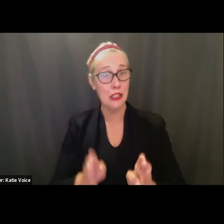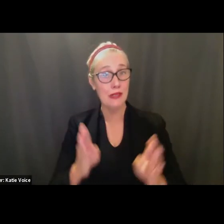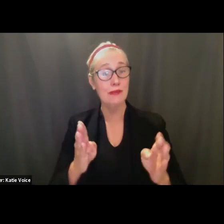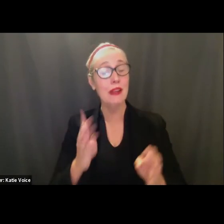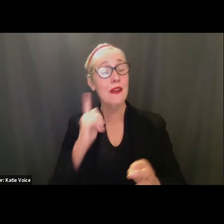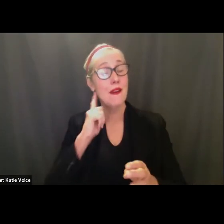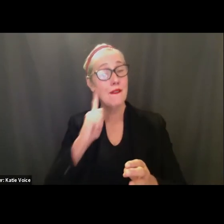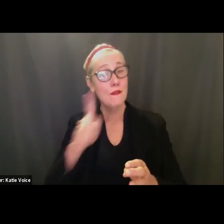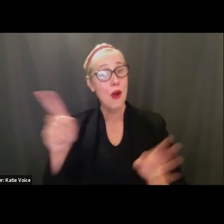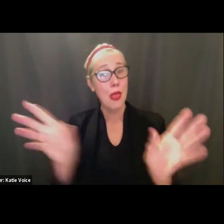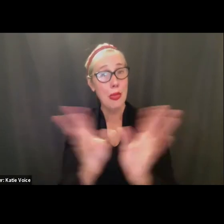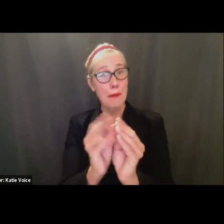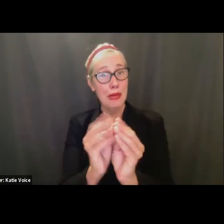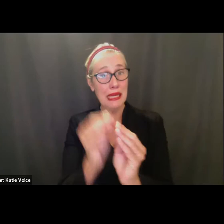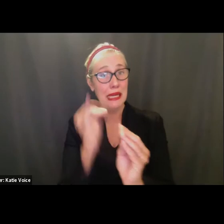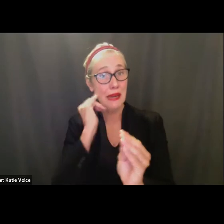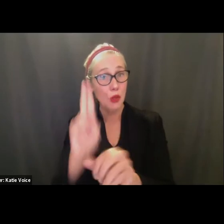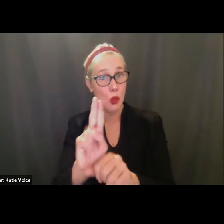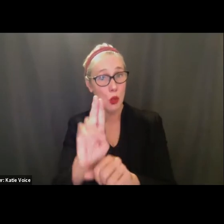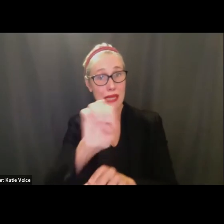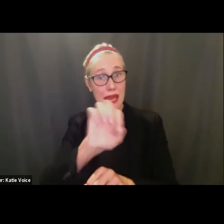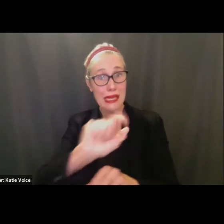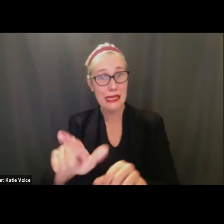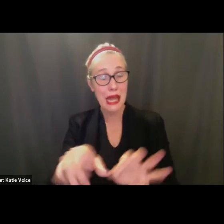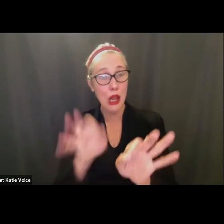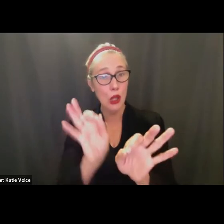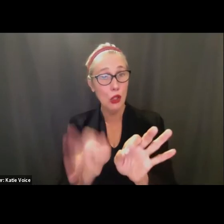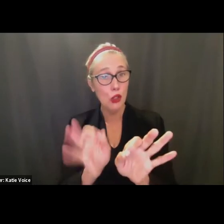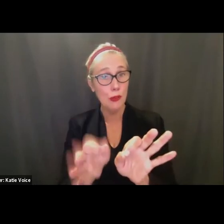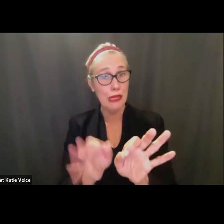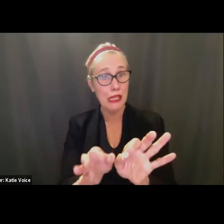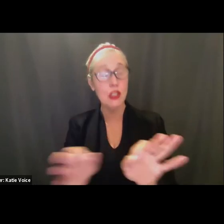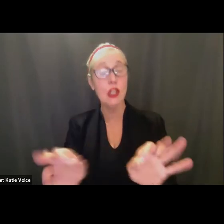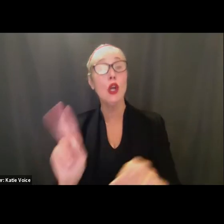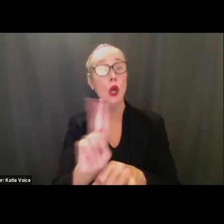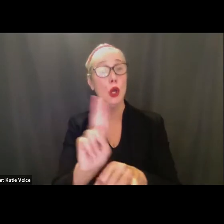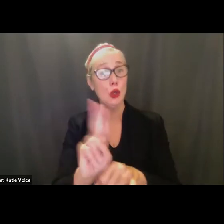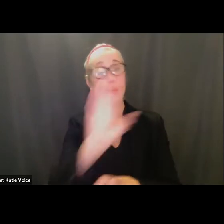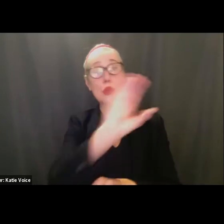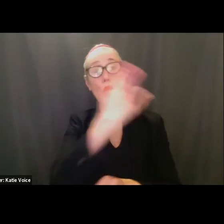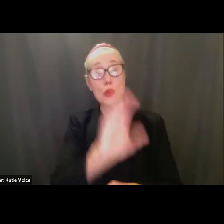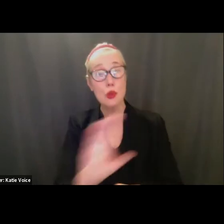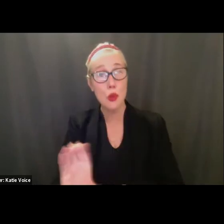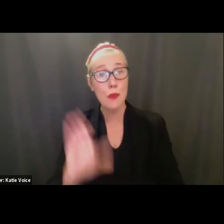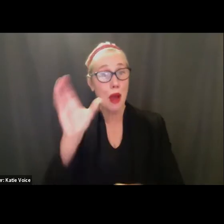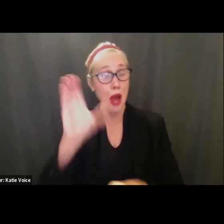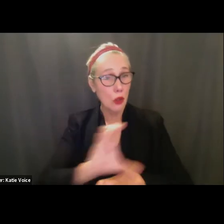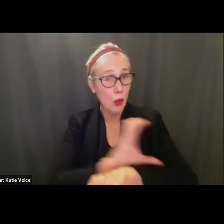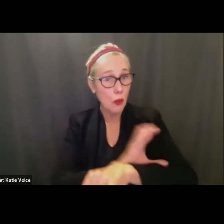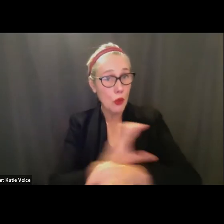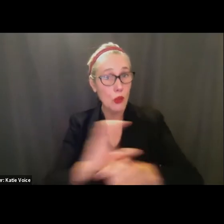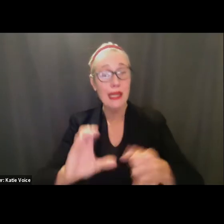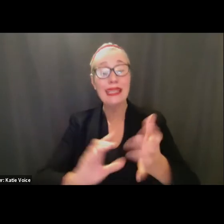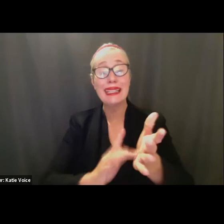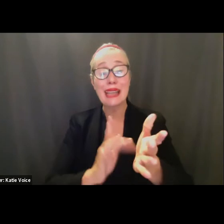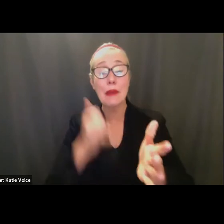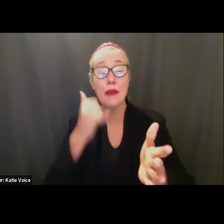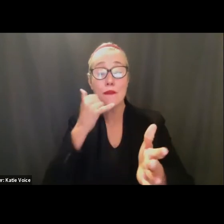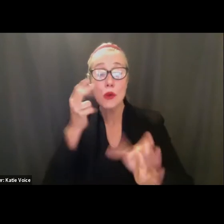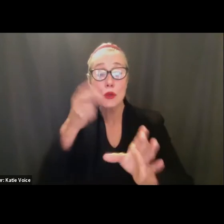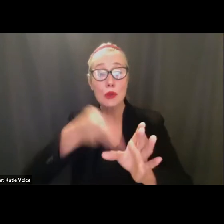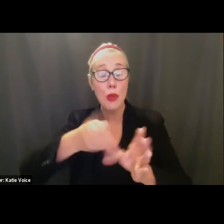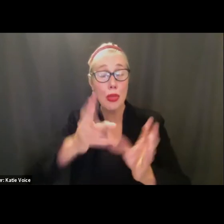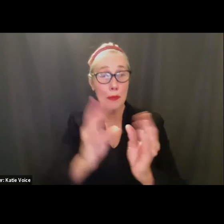meeting if you will be using asl interpretation please use the zoom app on your computer tablet or phone to join this